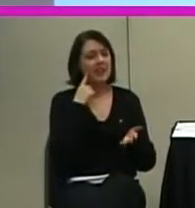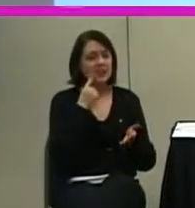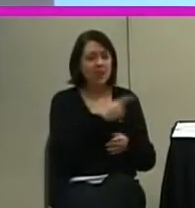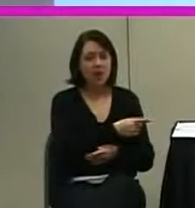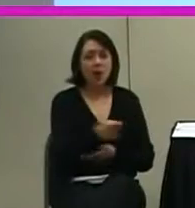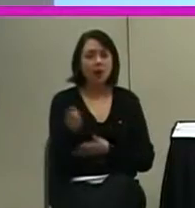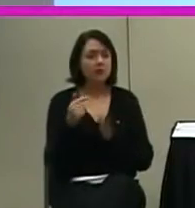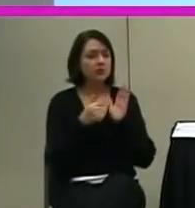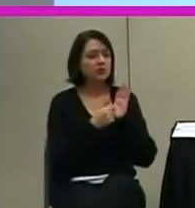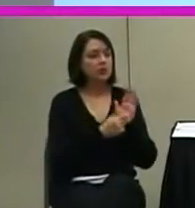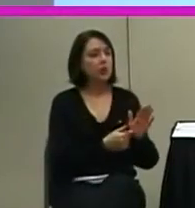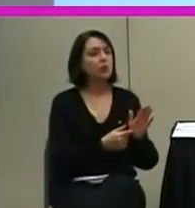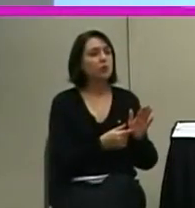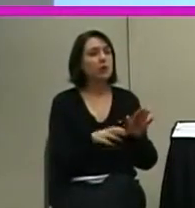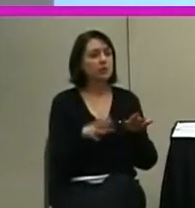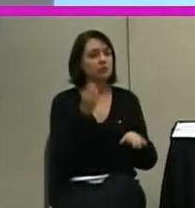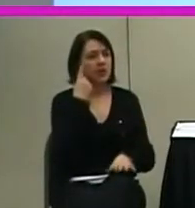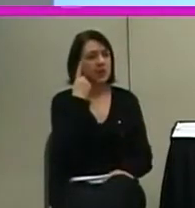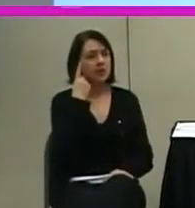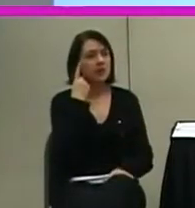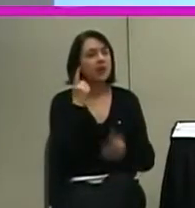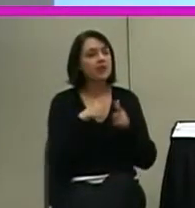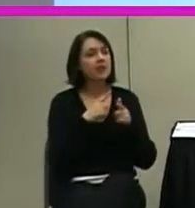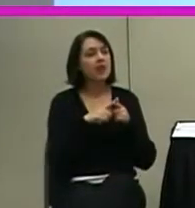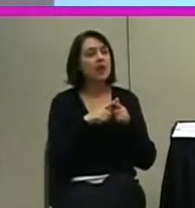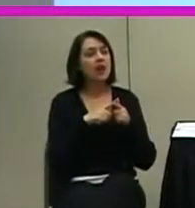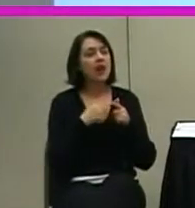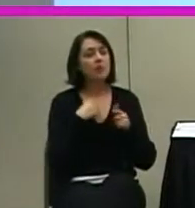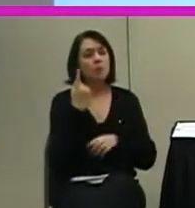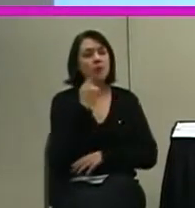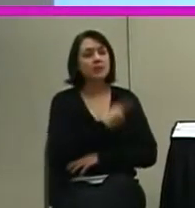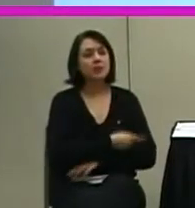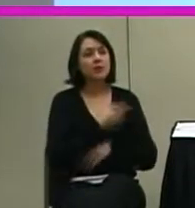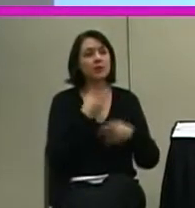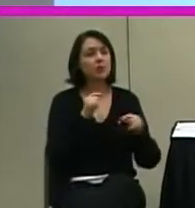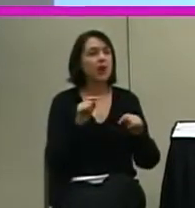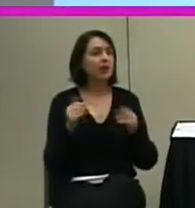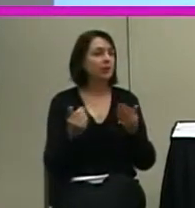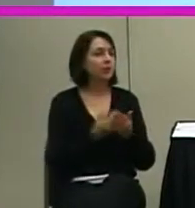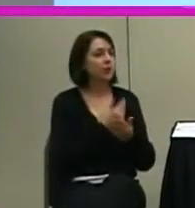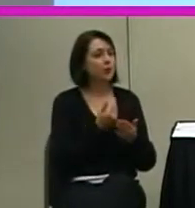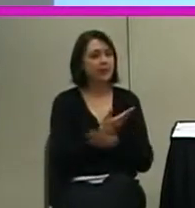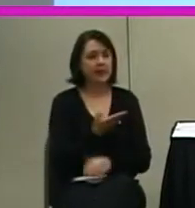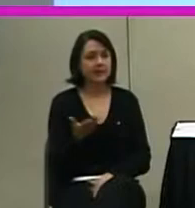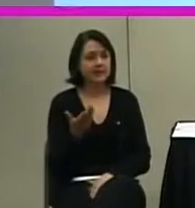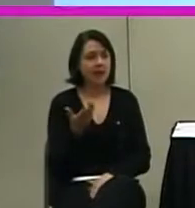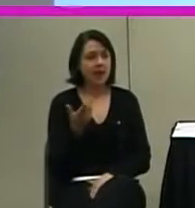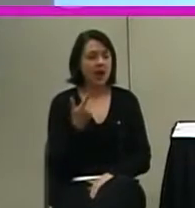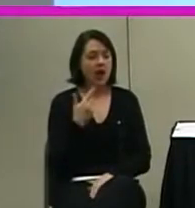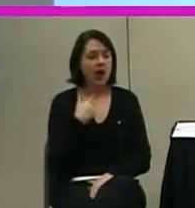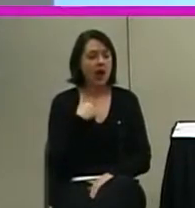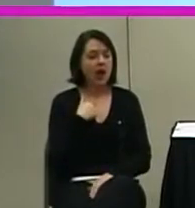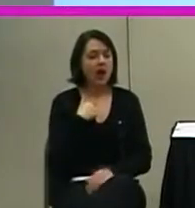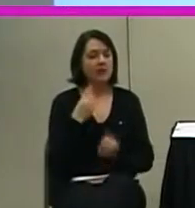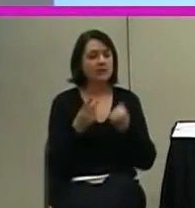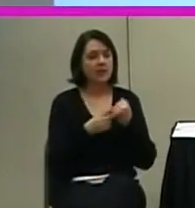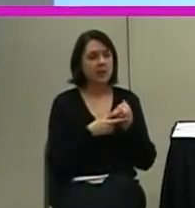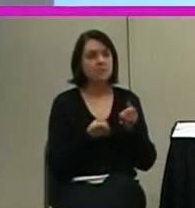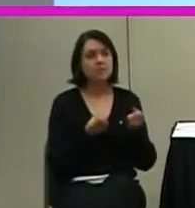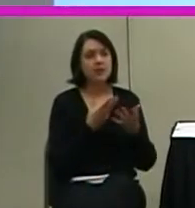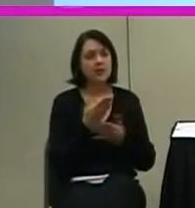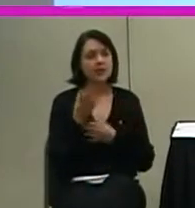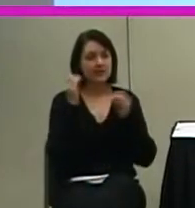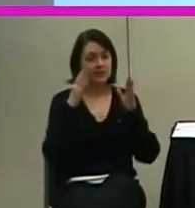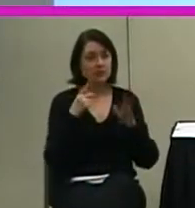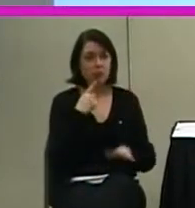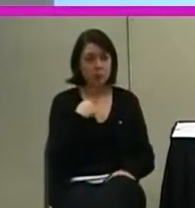has demonstrated it and everybody gets it, then I'm going to have one day where I try all new things. I've saved back a bunch of the things teachers have